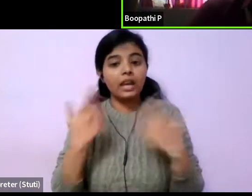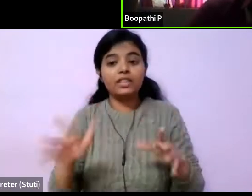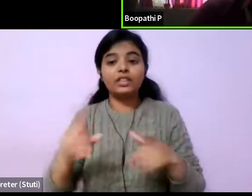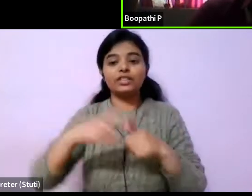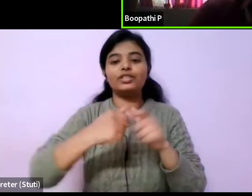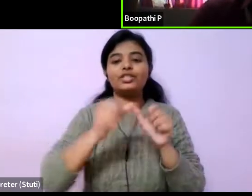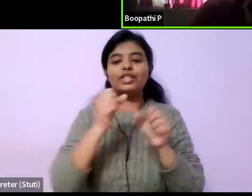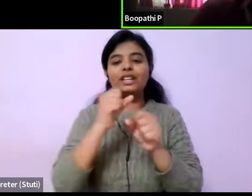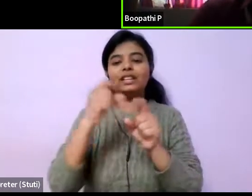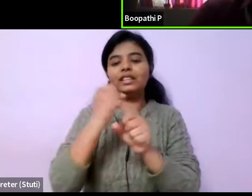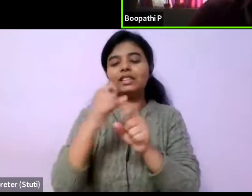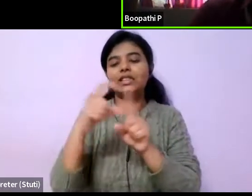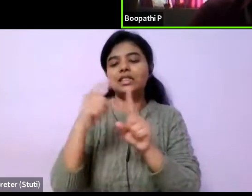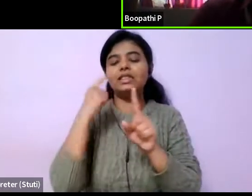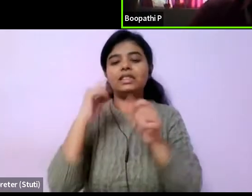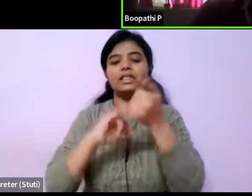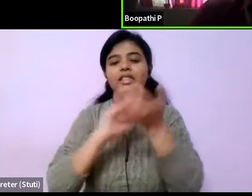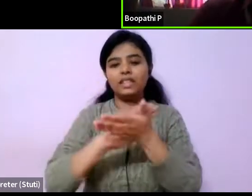Chandra's,